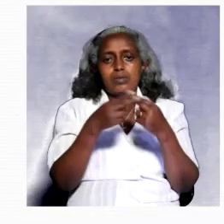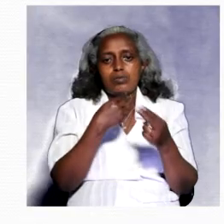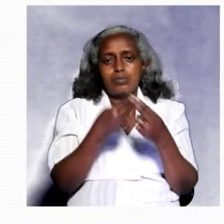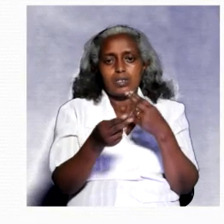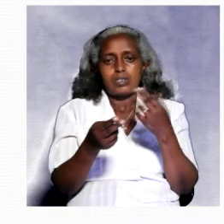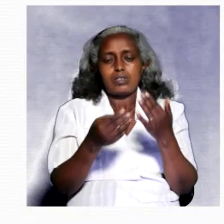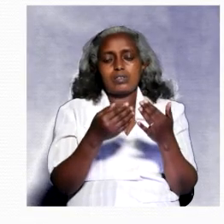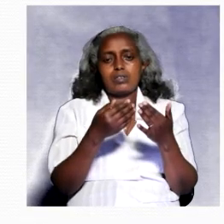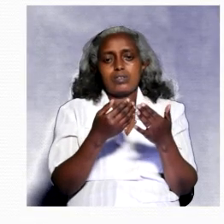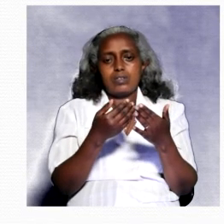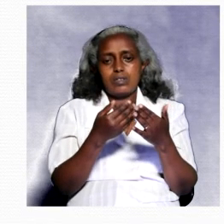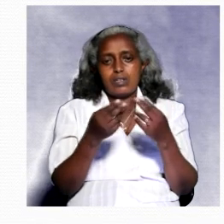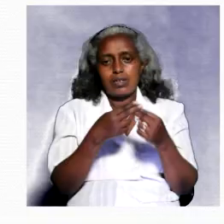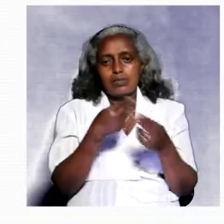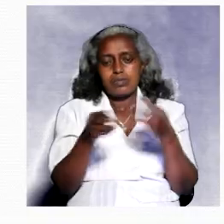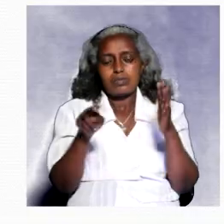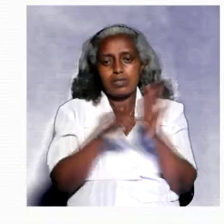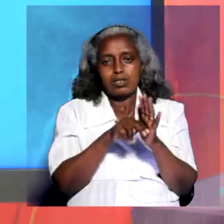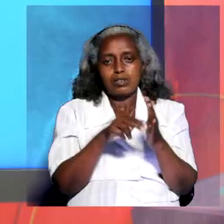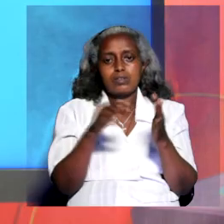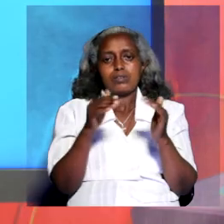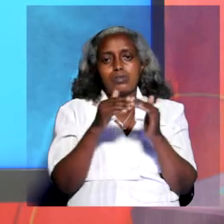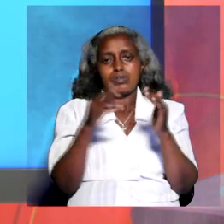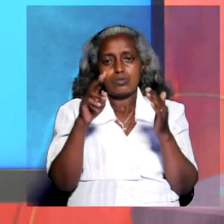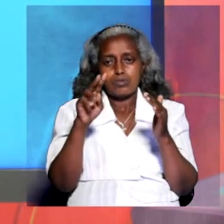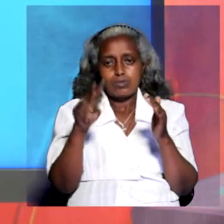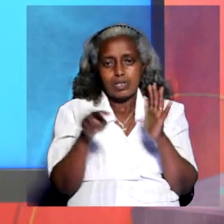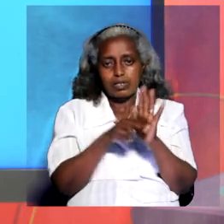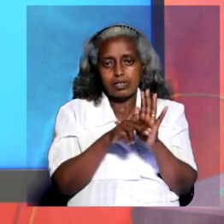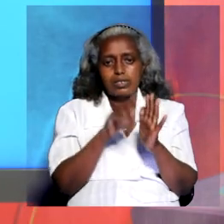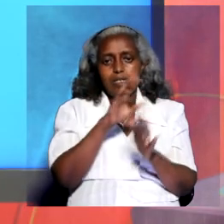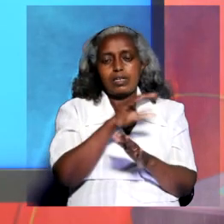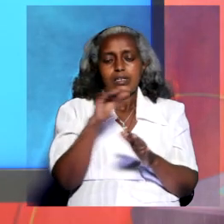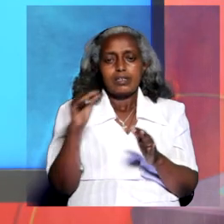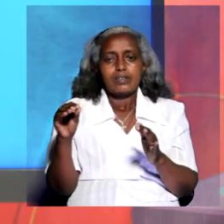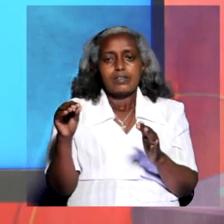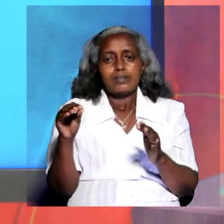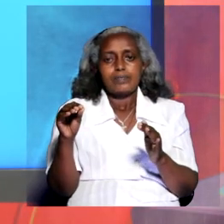times plus will be this minus. And